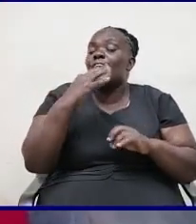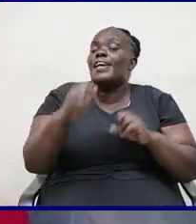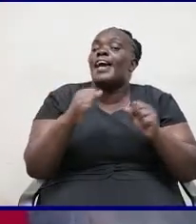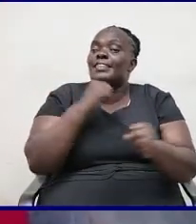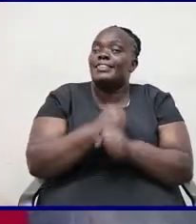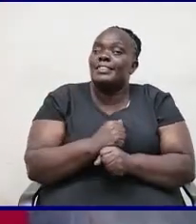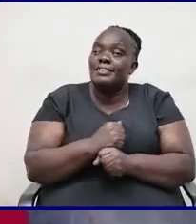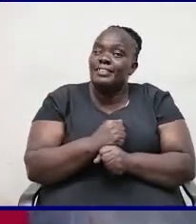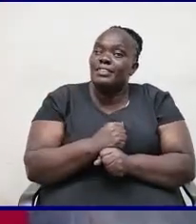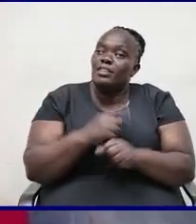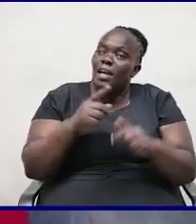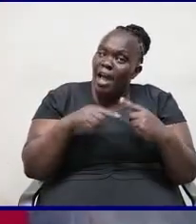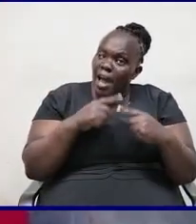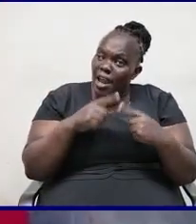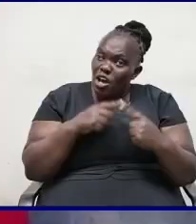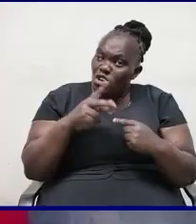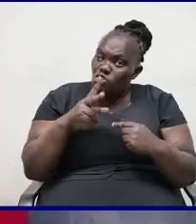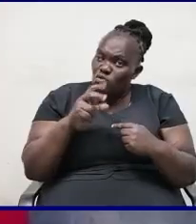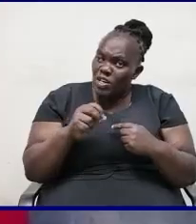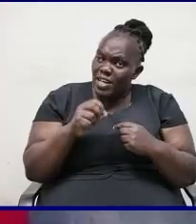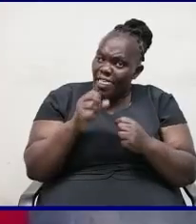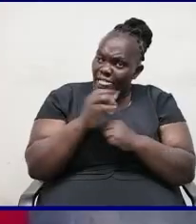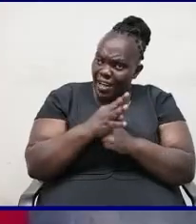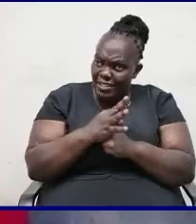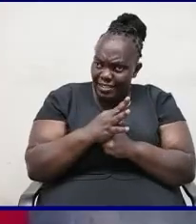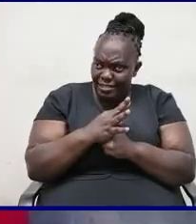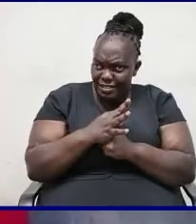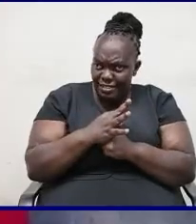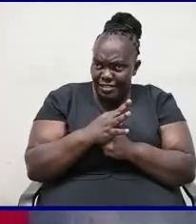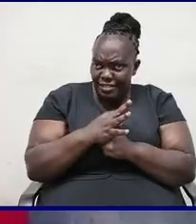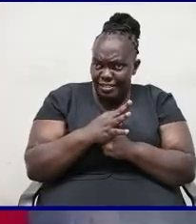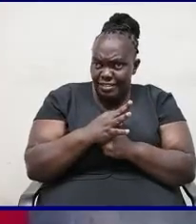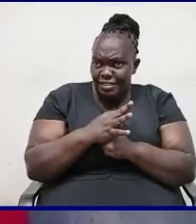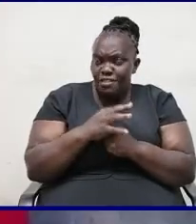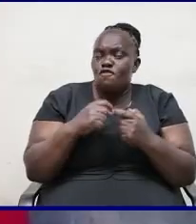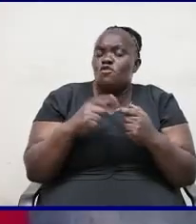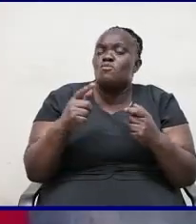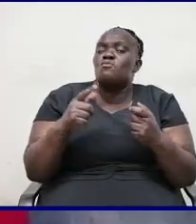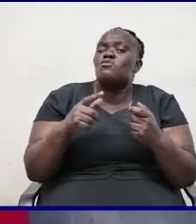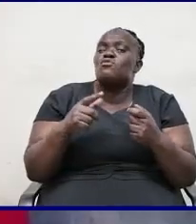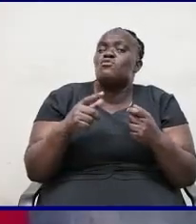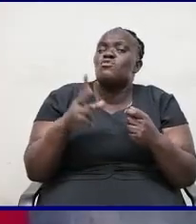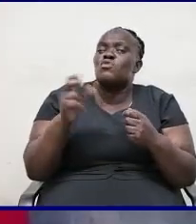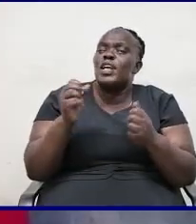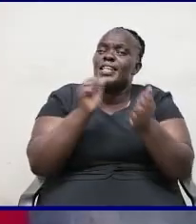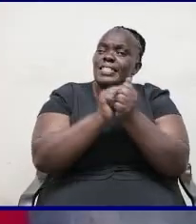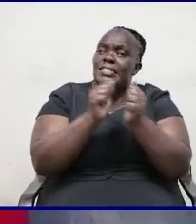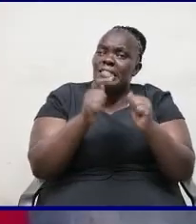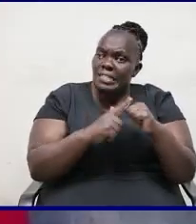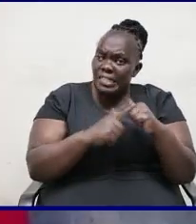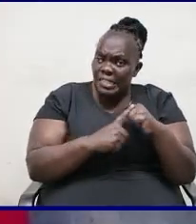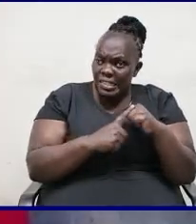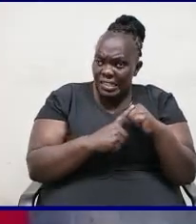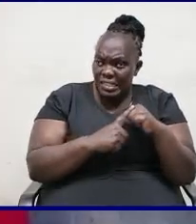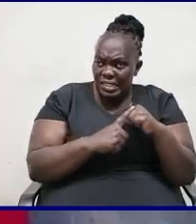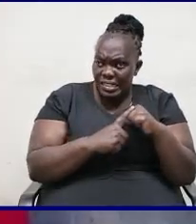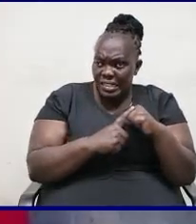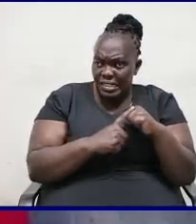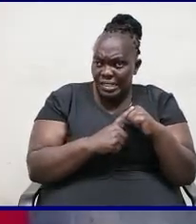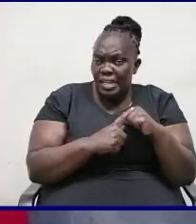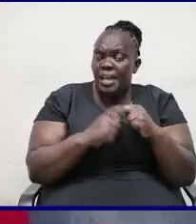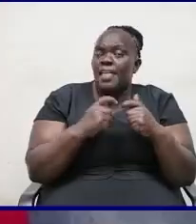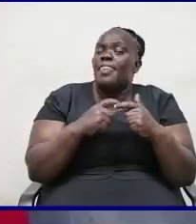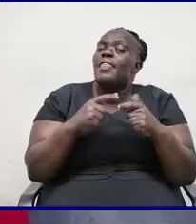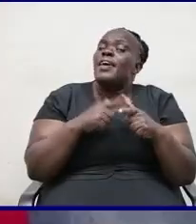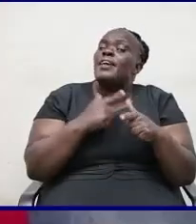years, up to around 2013. I mean, from 2016, up to 2016.